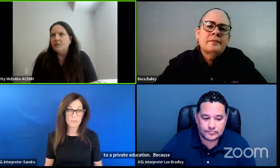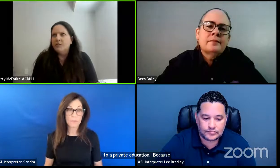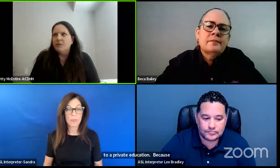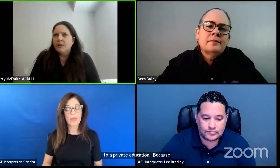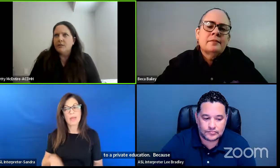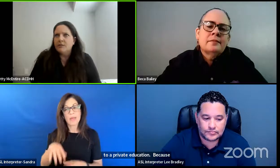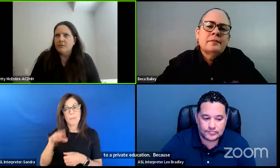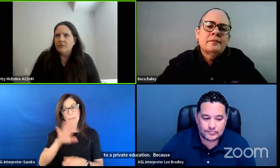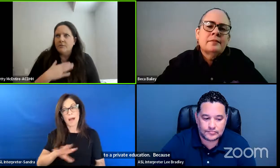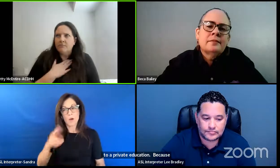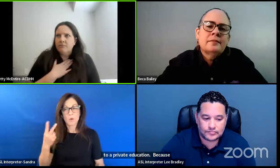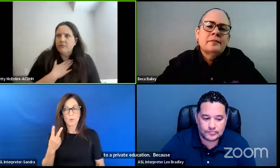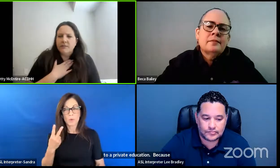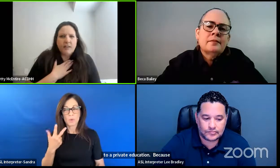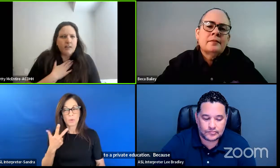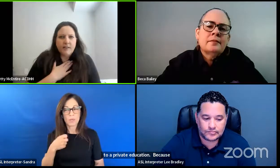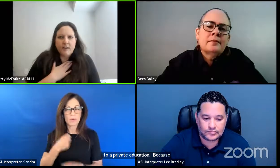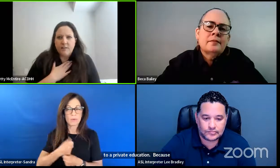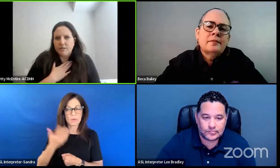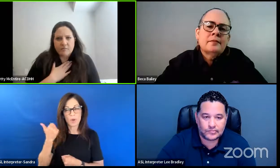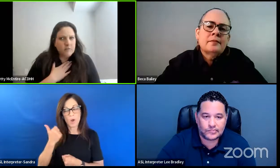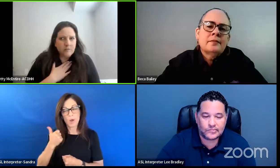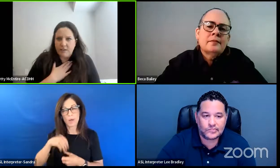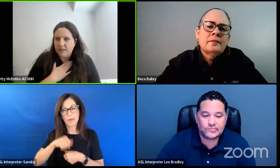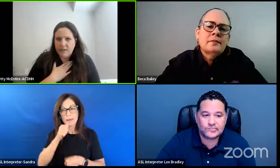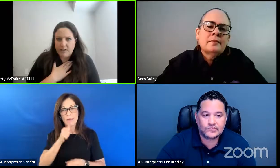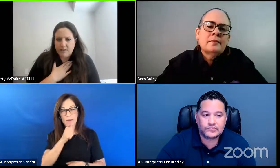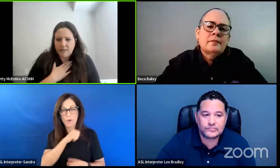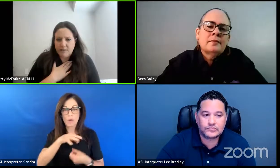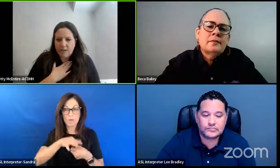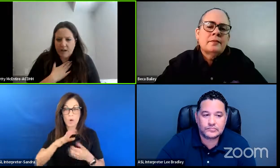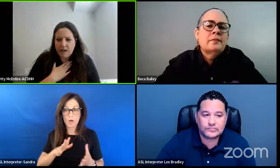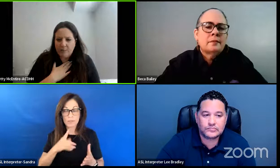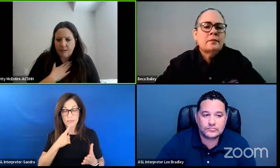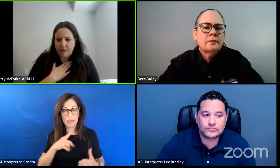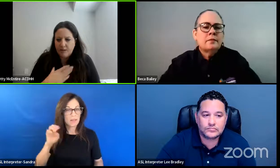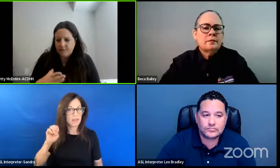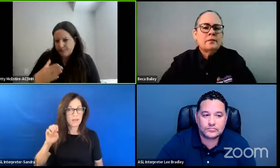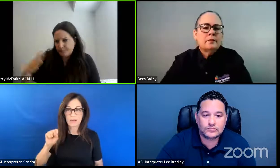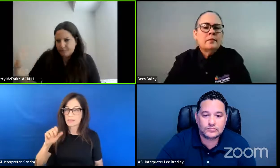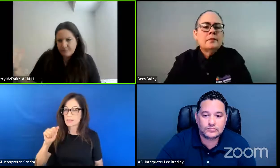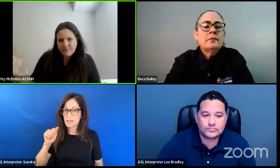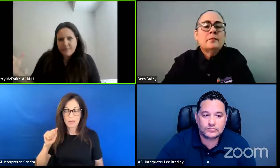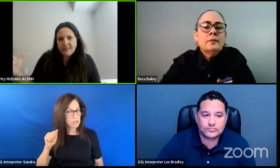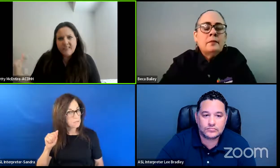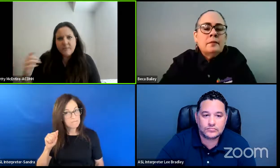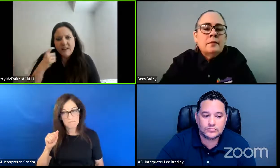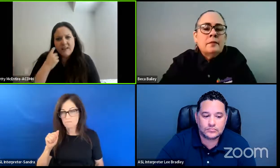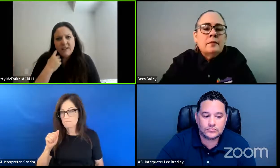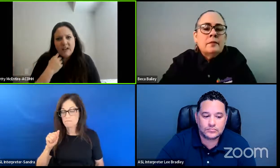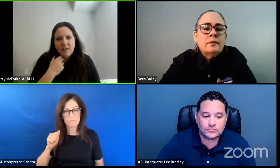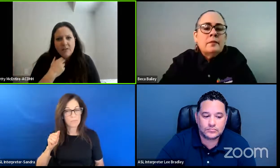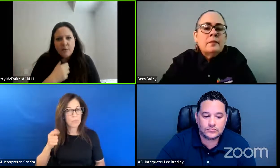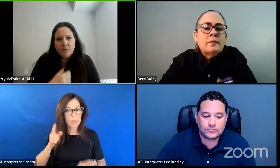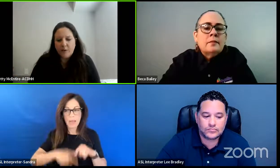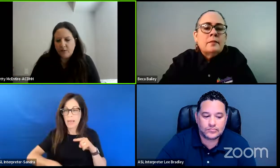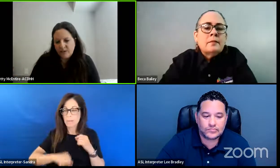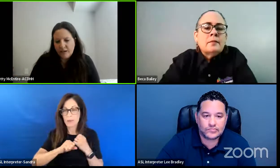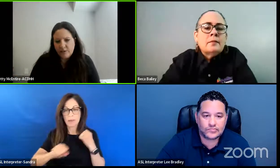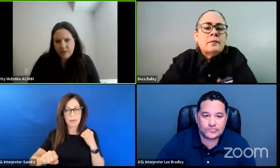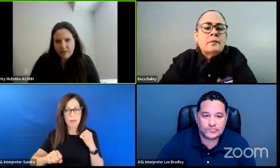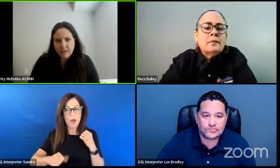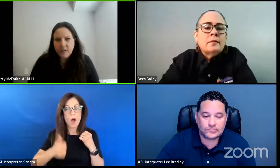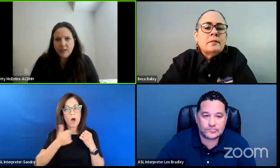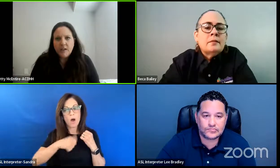2-3 years ago in Arizona said that ESAs cannot be expanded other than what they